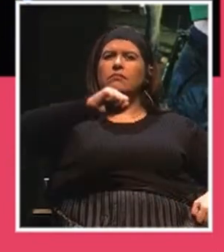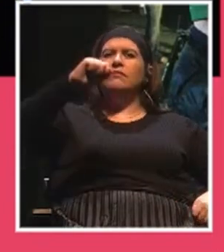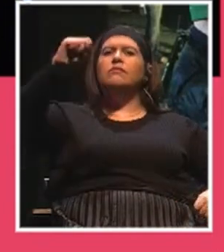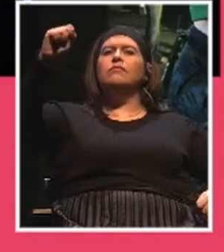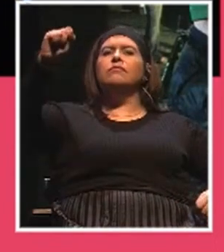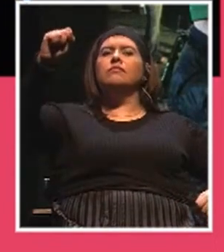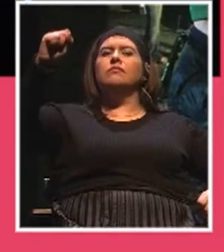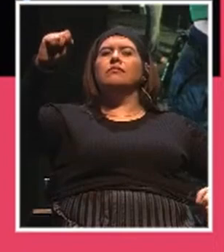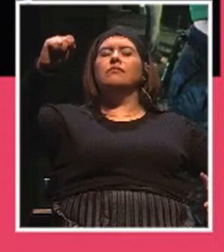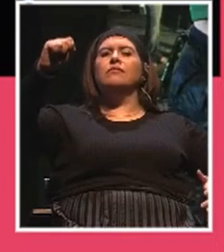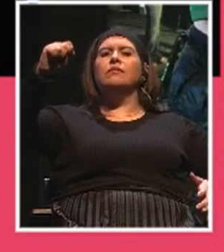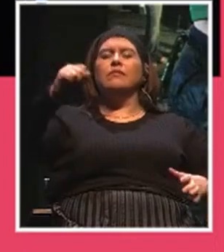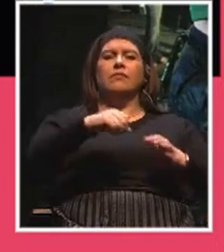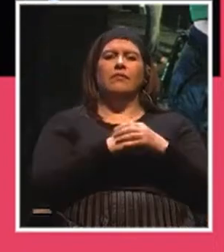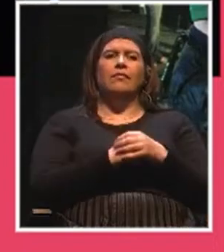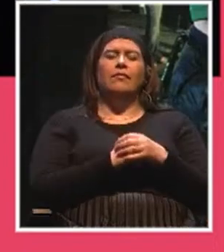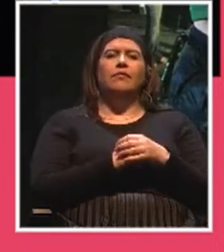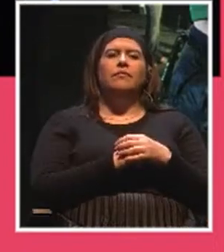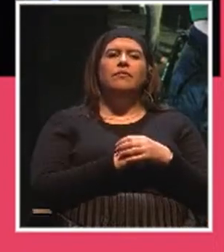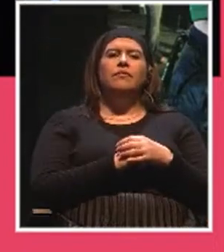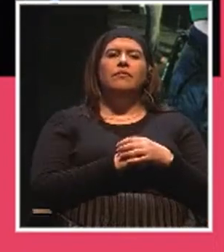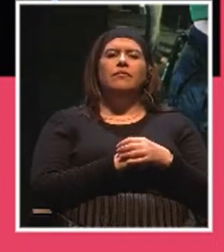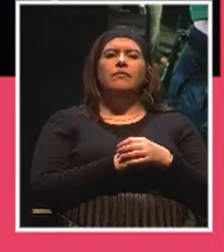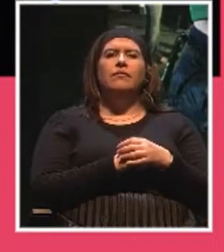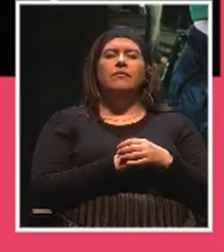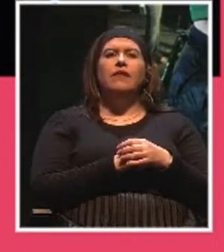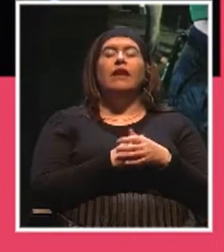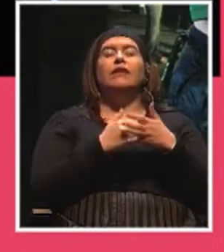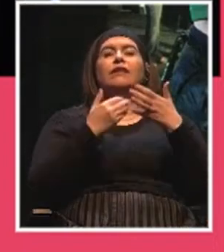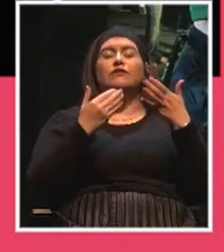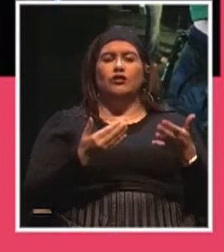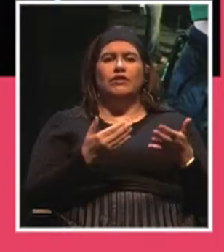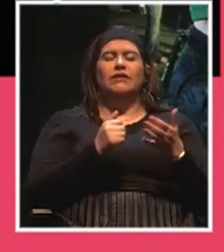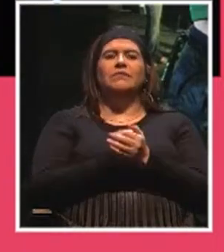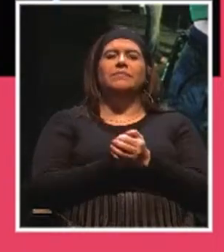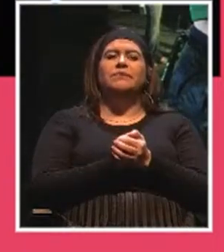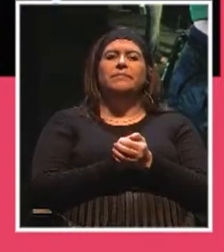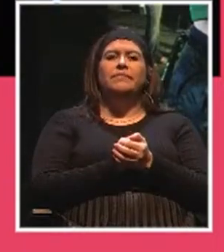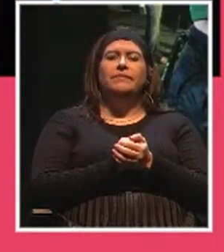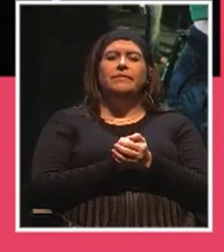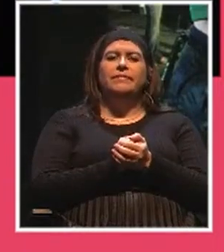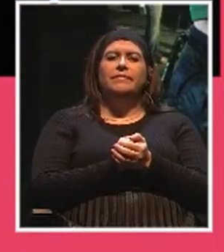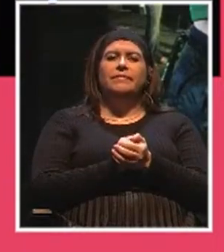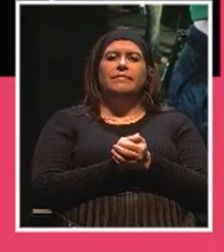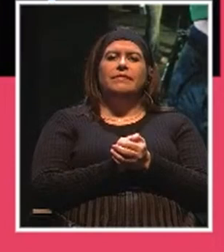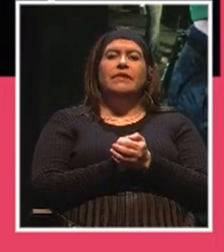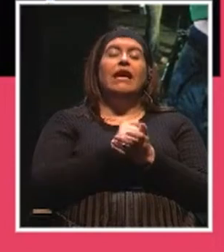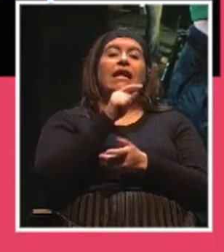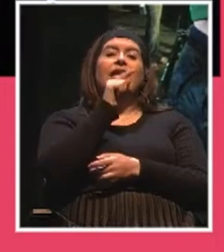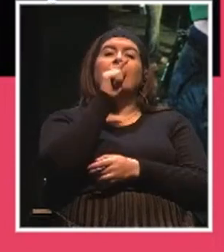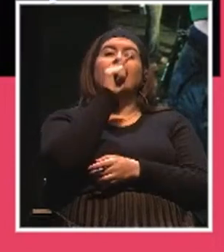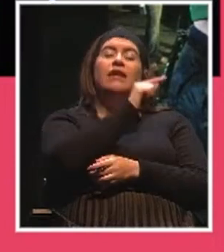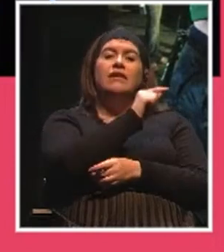hammers and blacksmithing. Anyway, this is a Tyrion Lannister's armor, and we even had